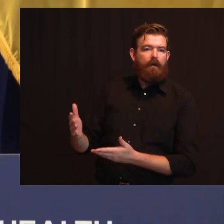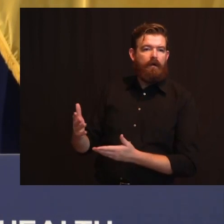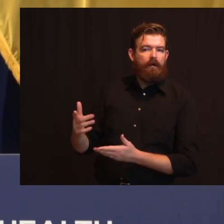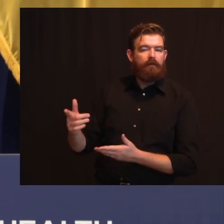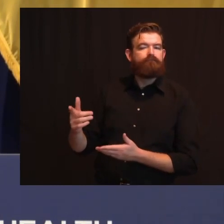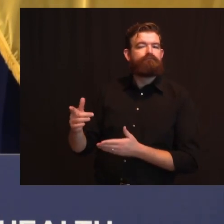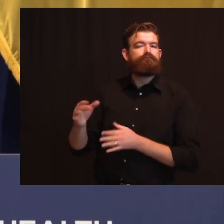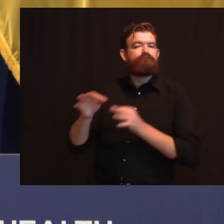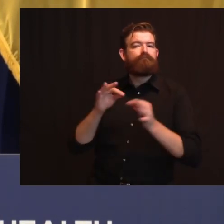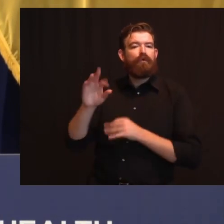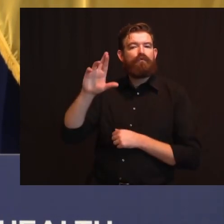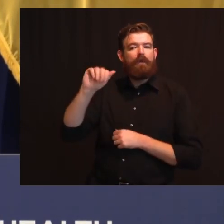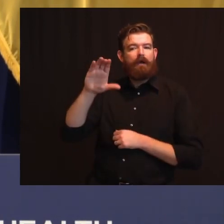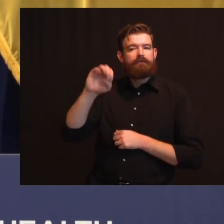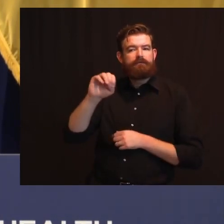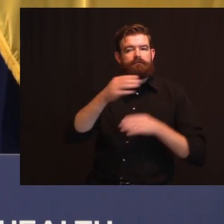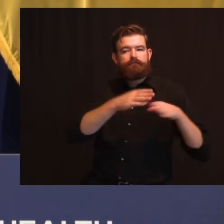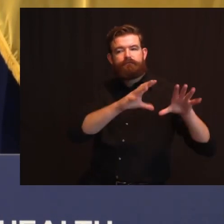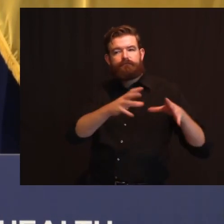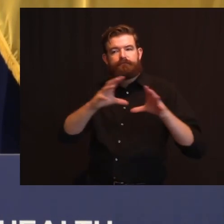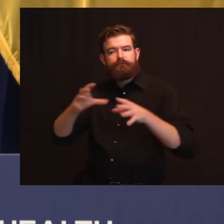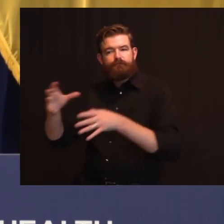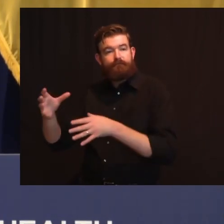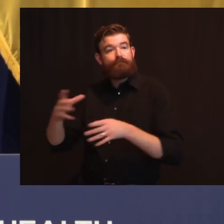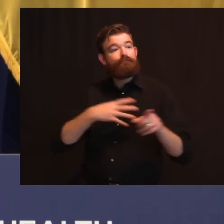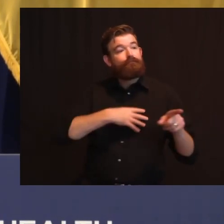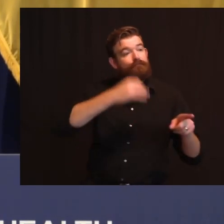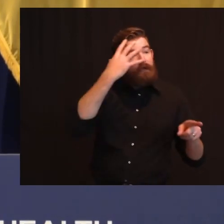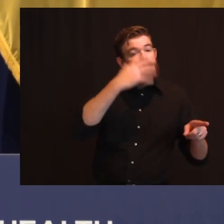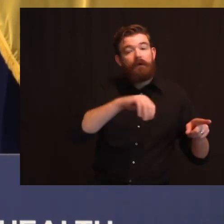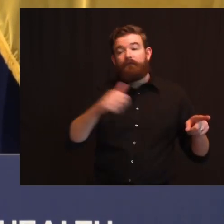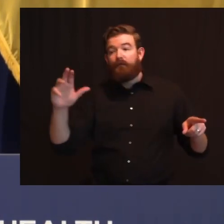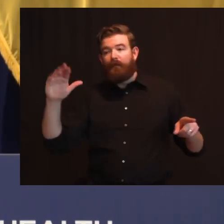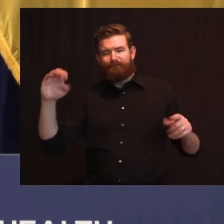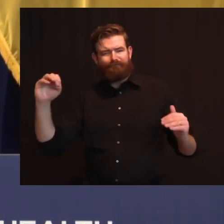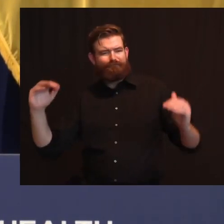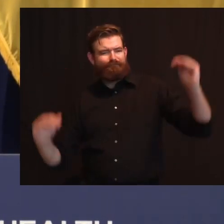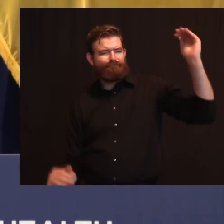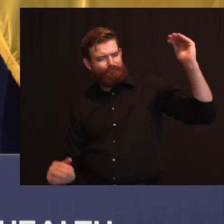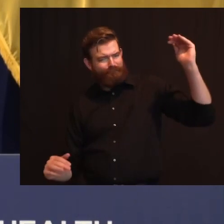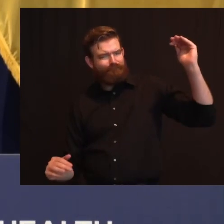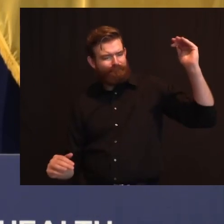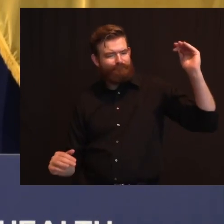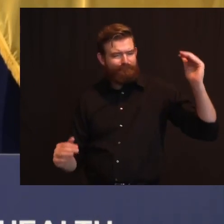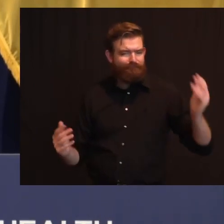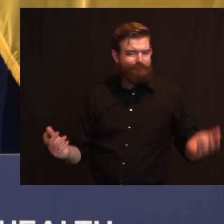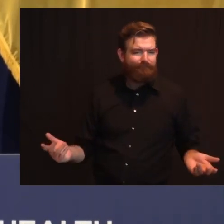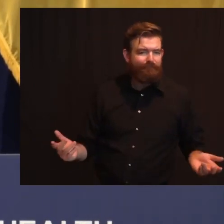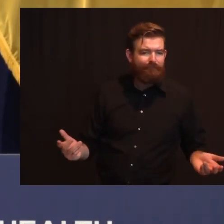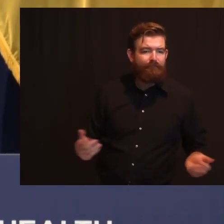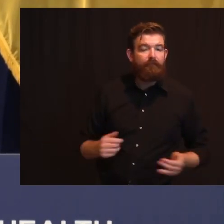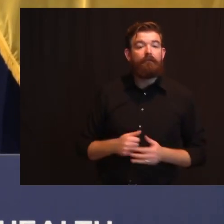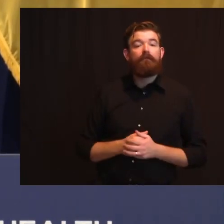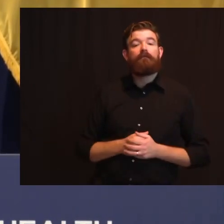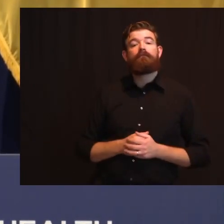illness. I was just sent something which is consistent, I think, with where we have thought, and I'd love to get your reaction and